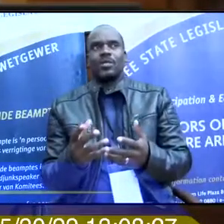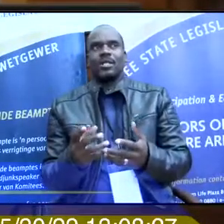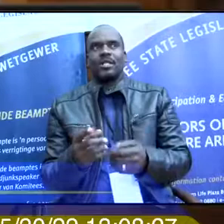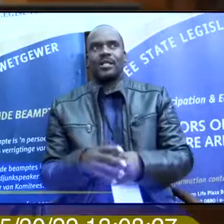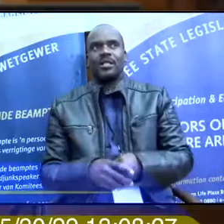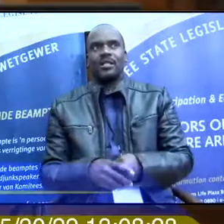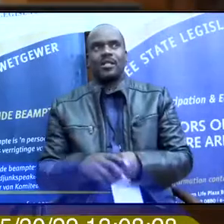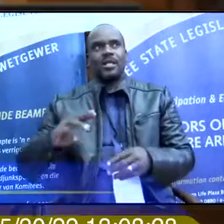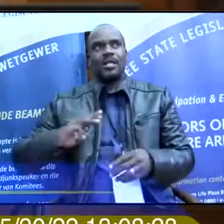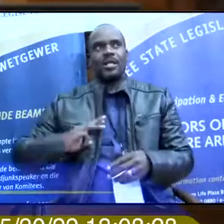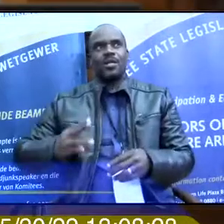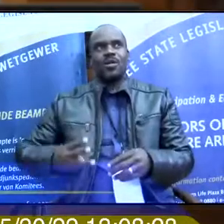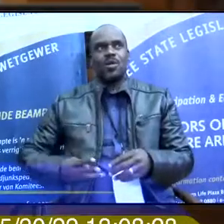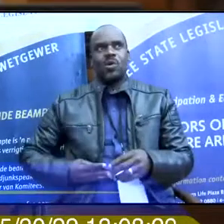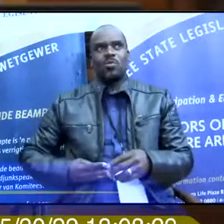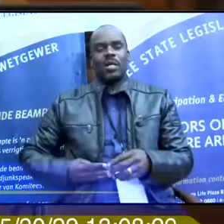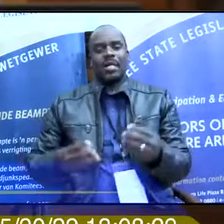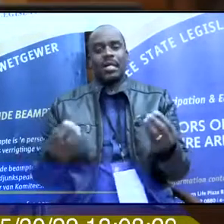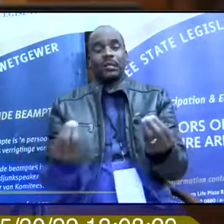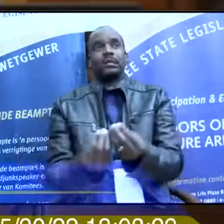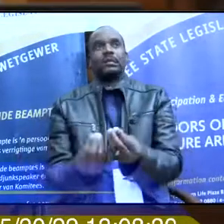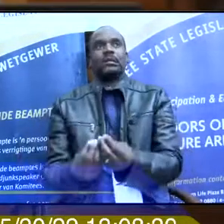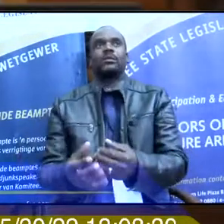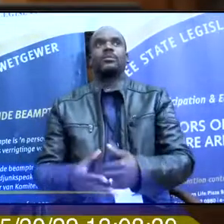the women and the children